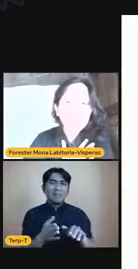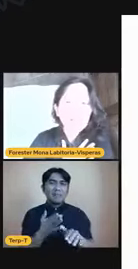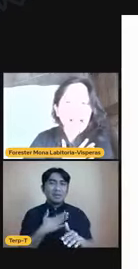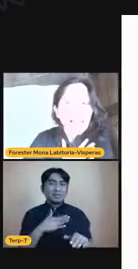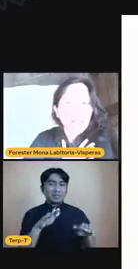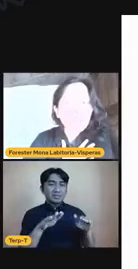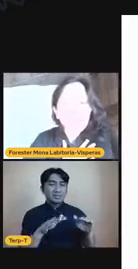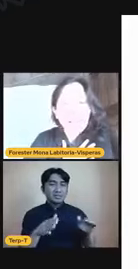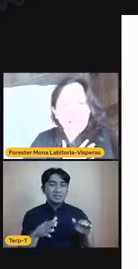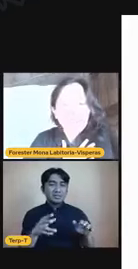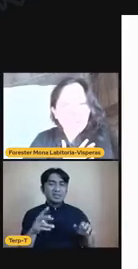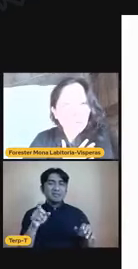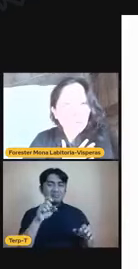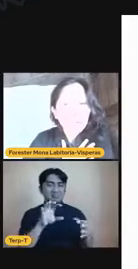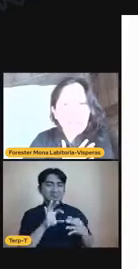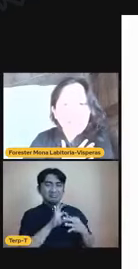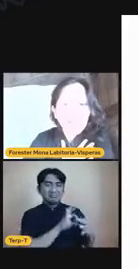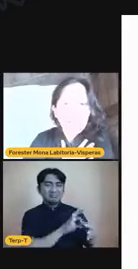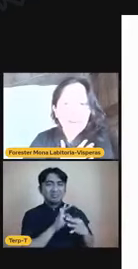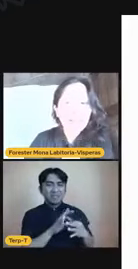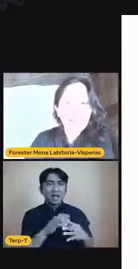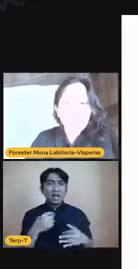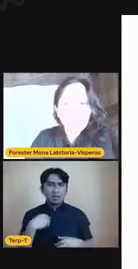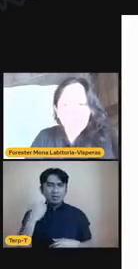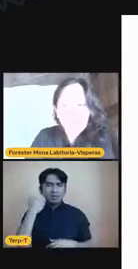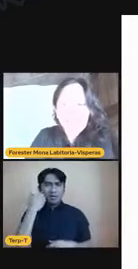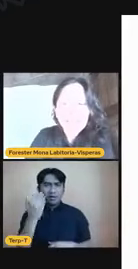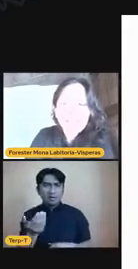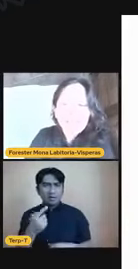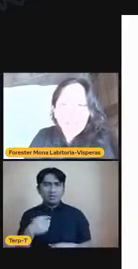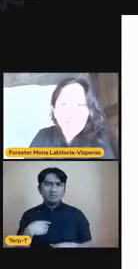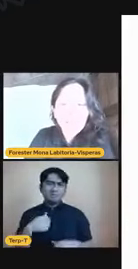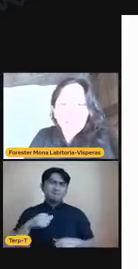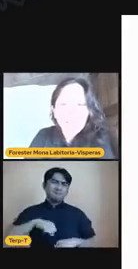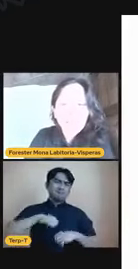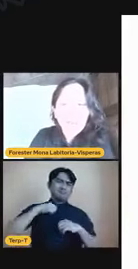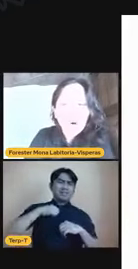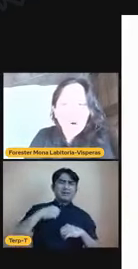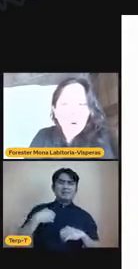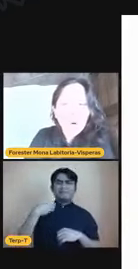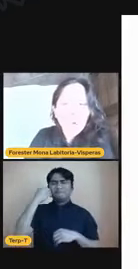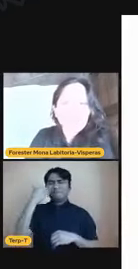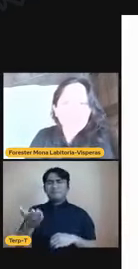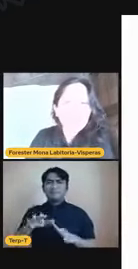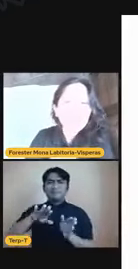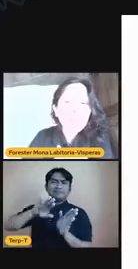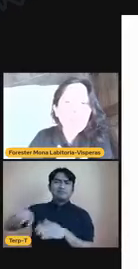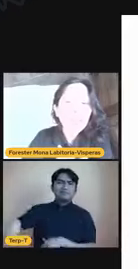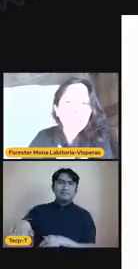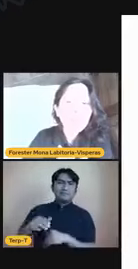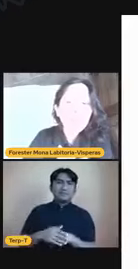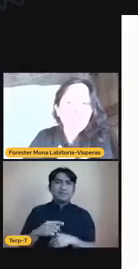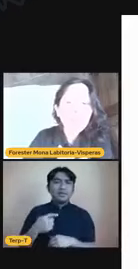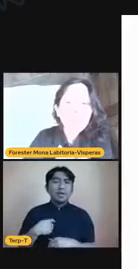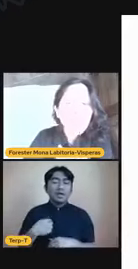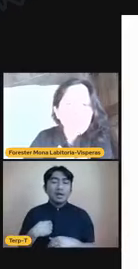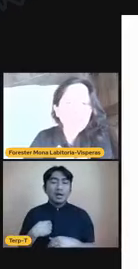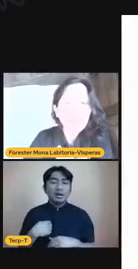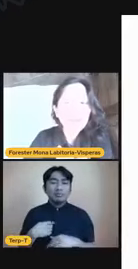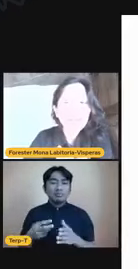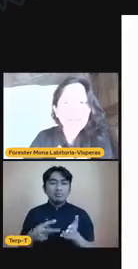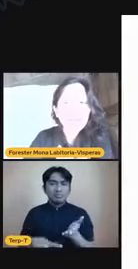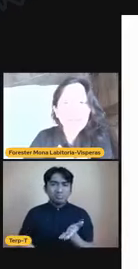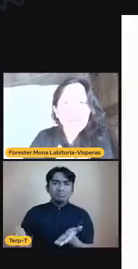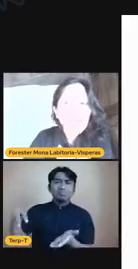be. I have to die to my yabang and everything holding me back to become the